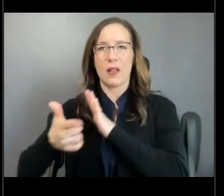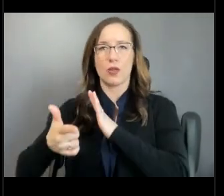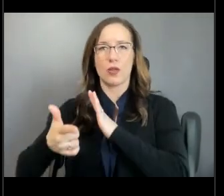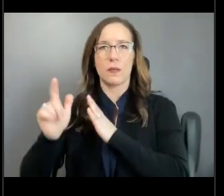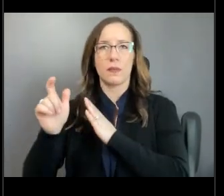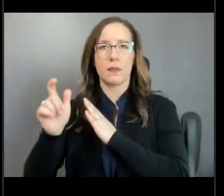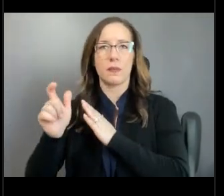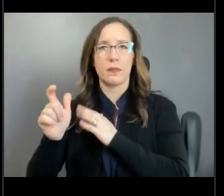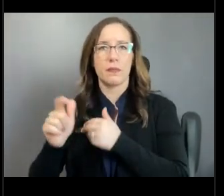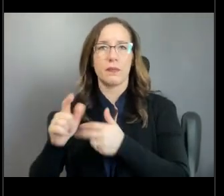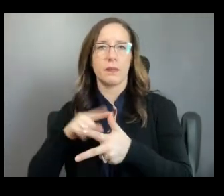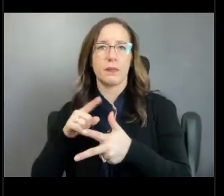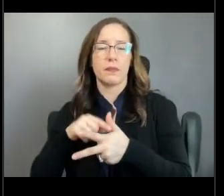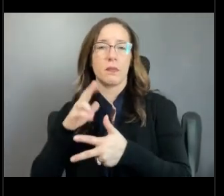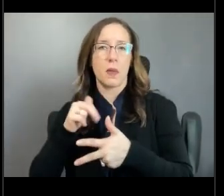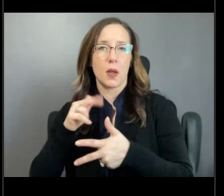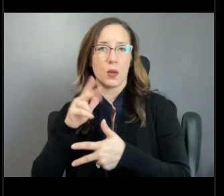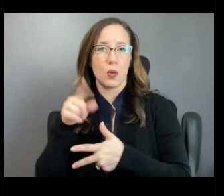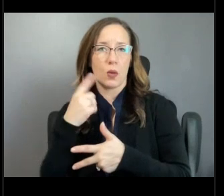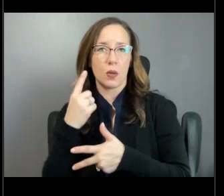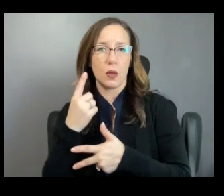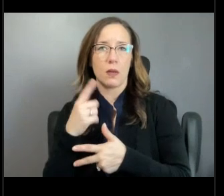First option, builder only.